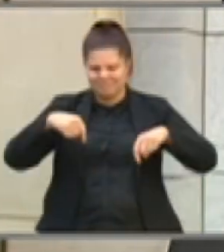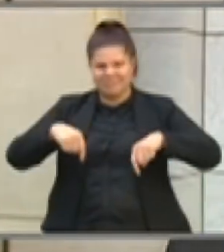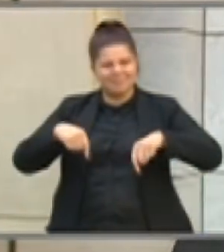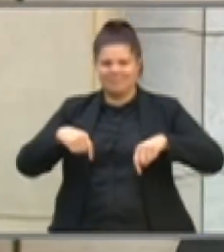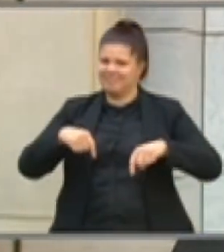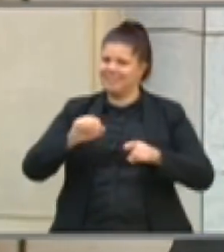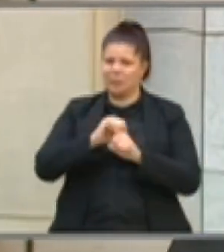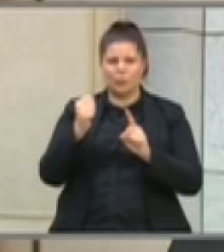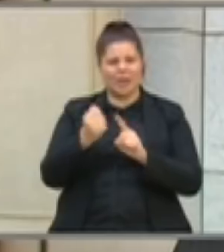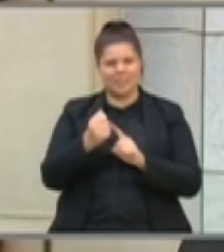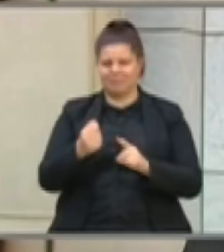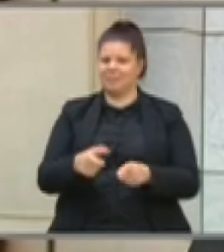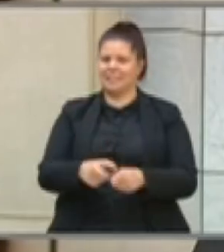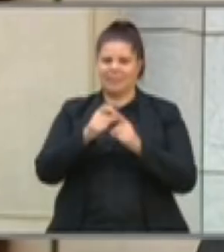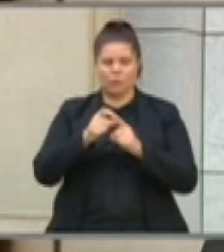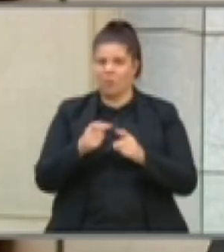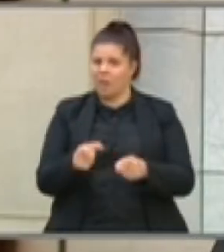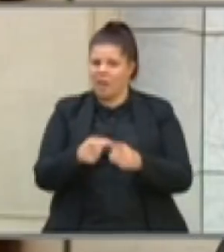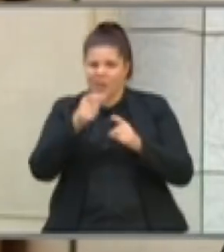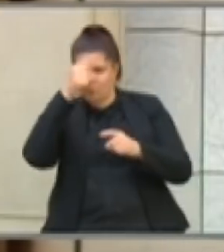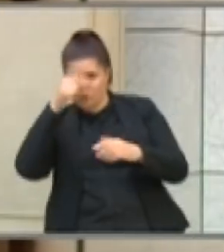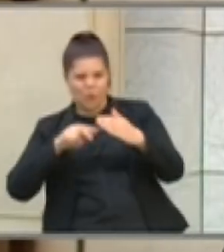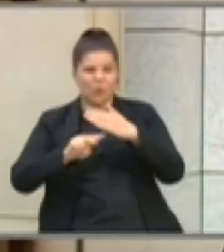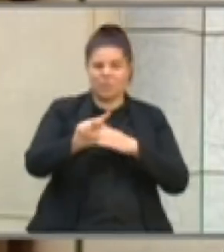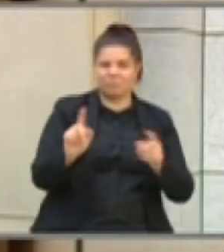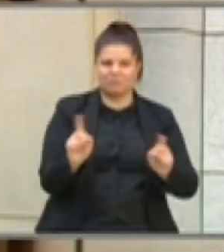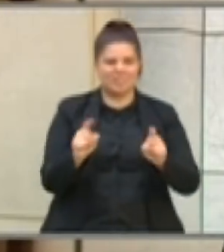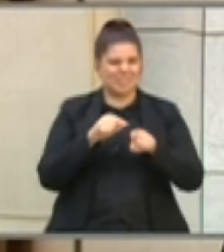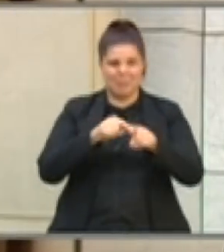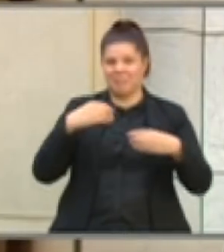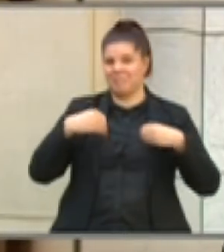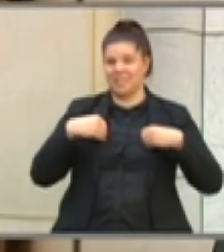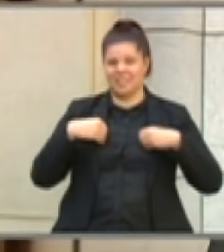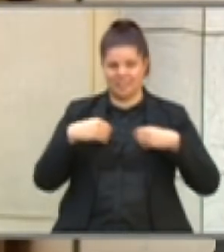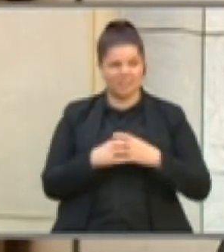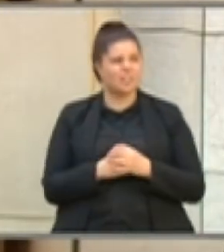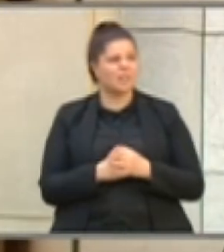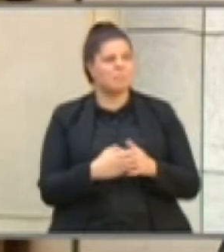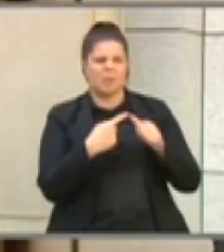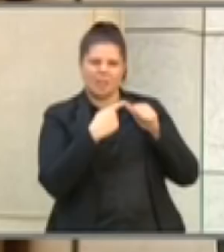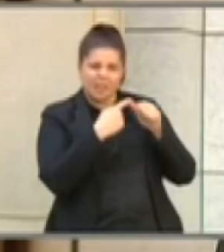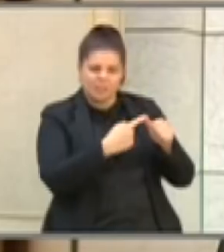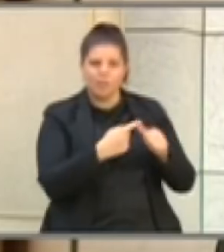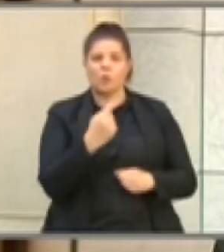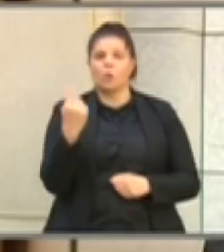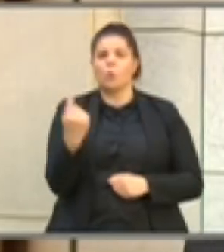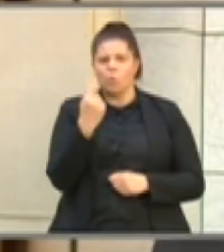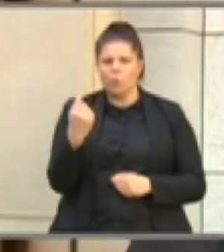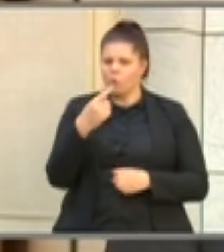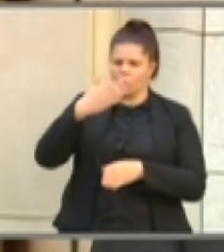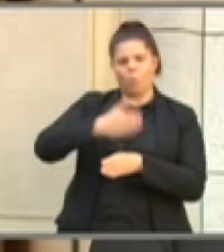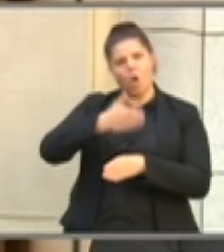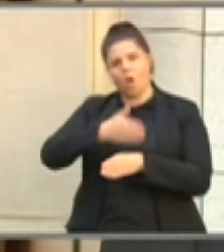on the circumstances of each and every business. But in our answer to Andrew, we're obviously saying that those who are actually performing work